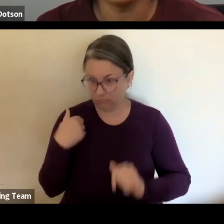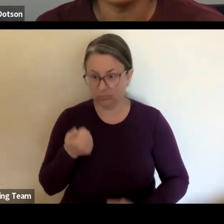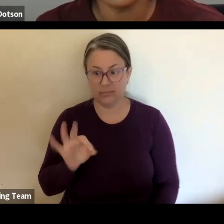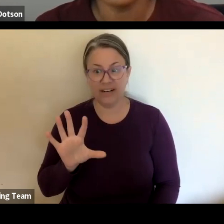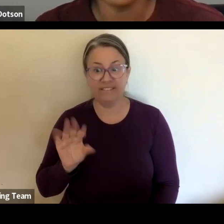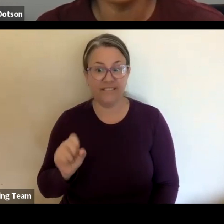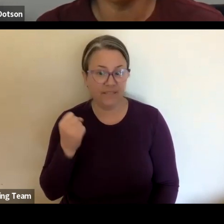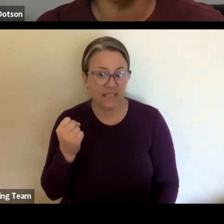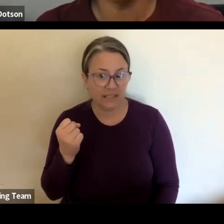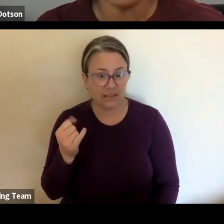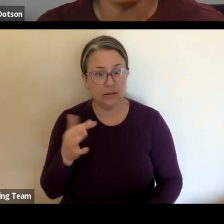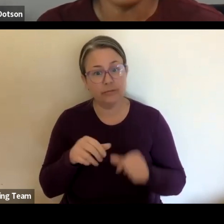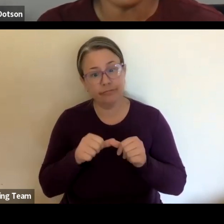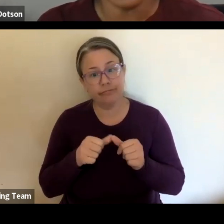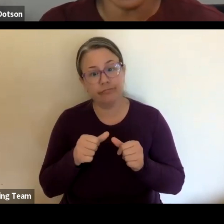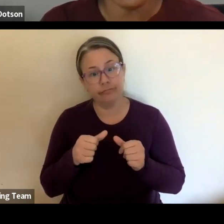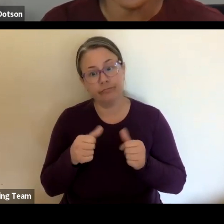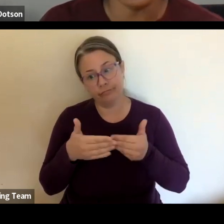90s. And